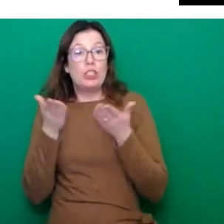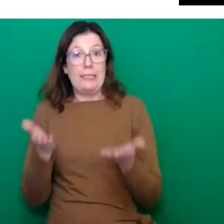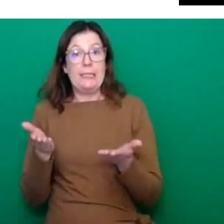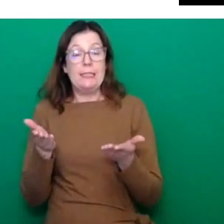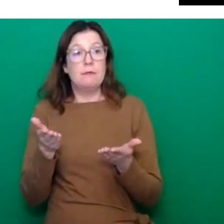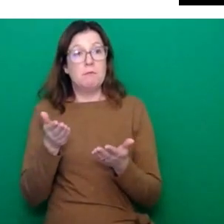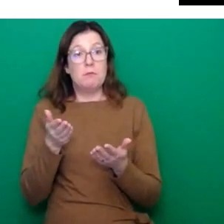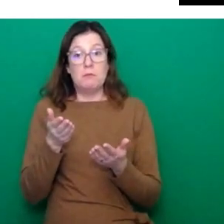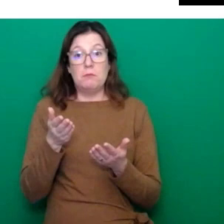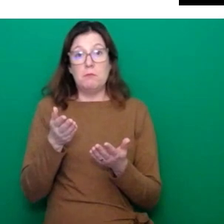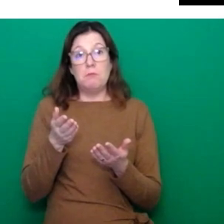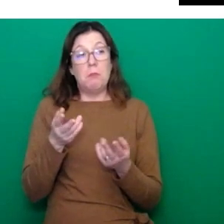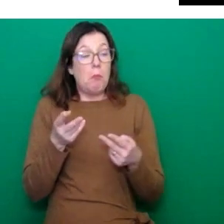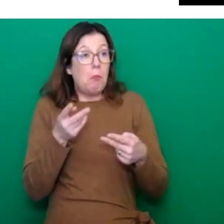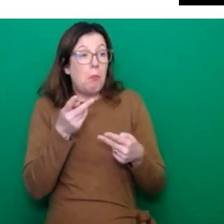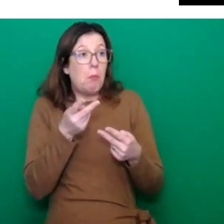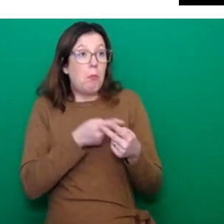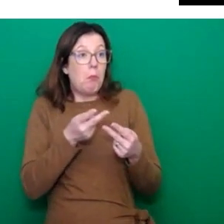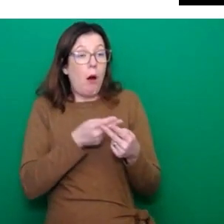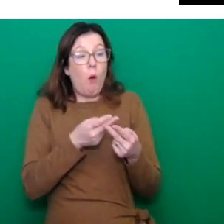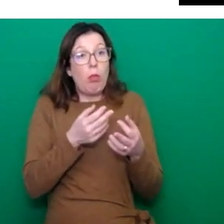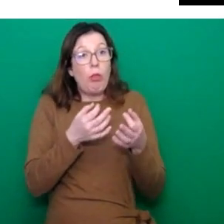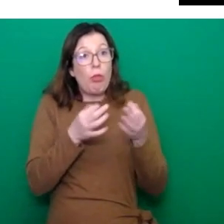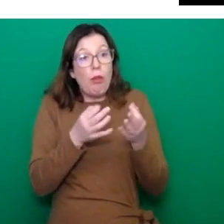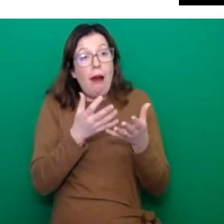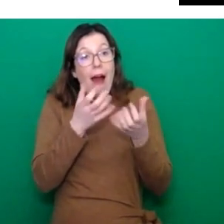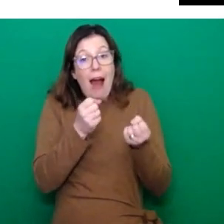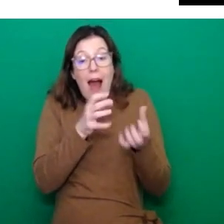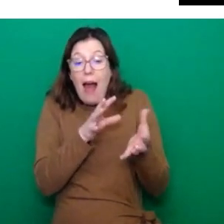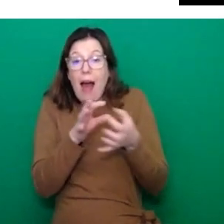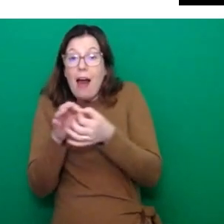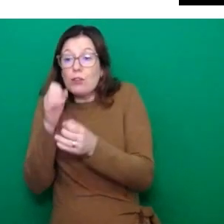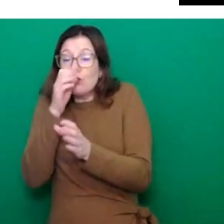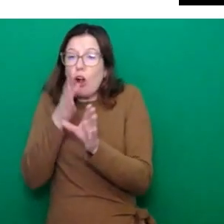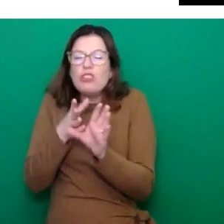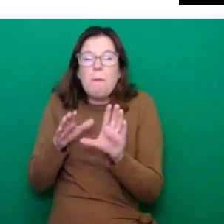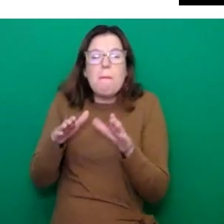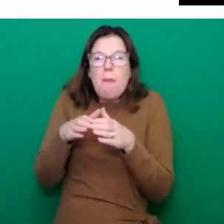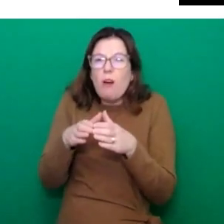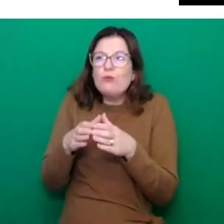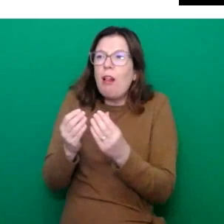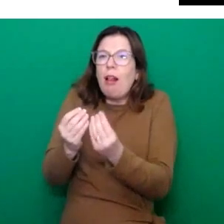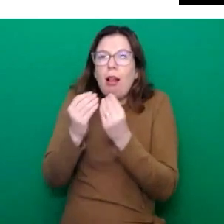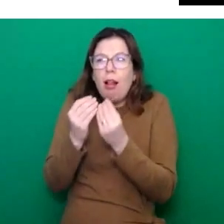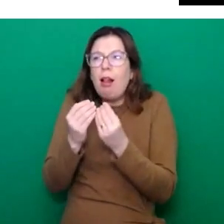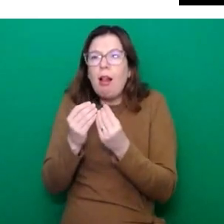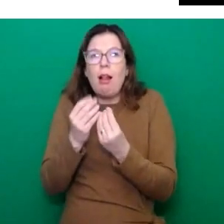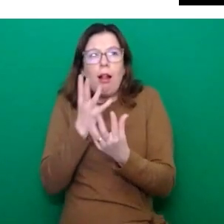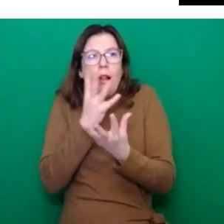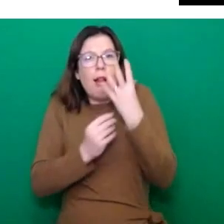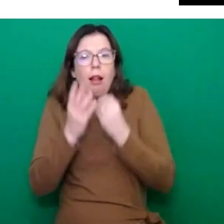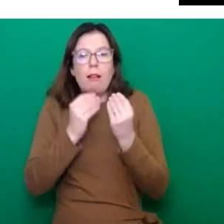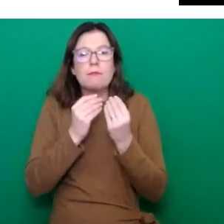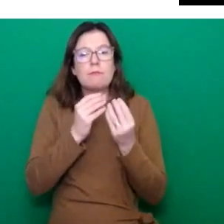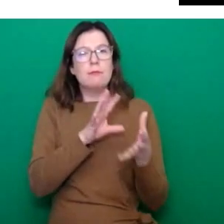both of which sort of dabble in psychology with a few modules and sort of the work that we sort of learnt within, especially to